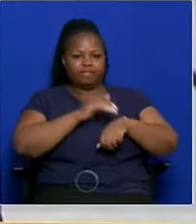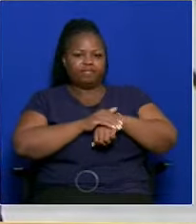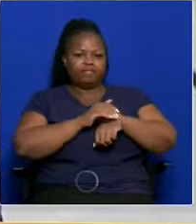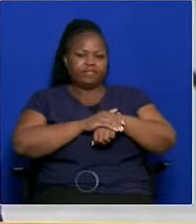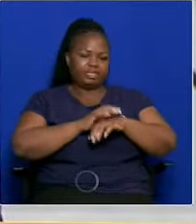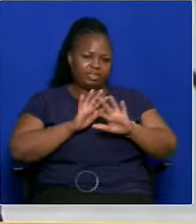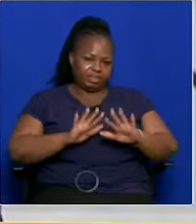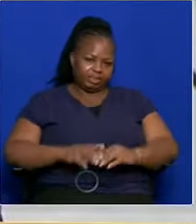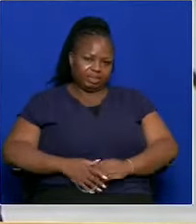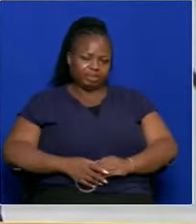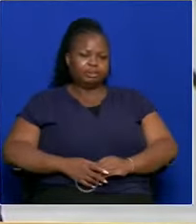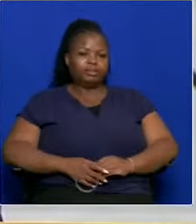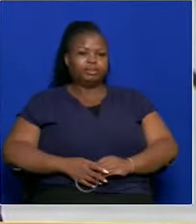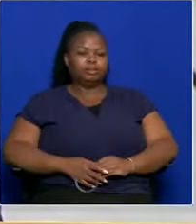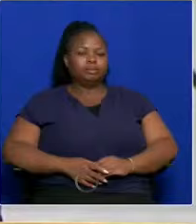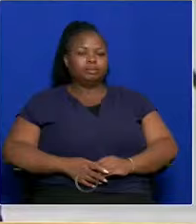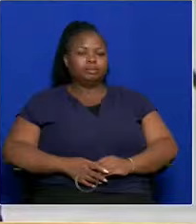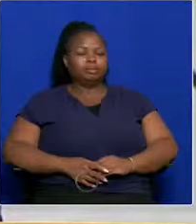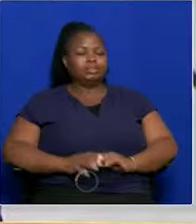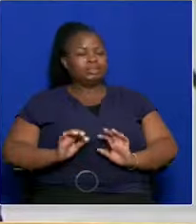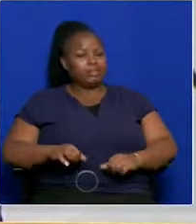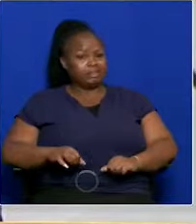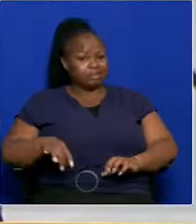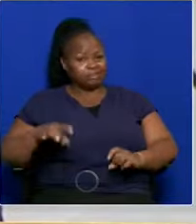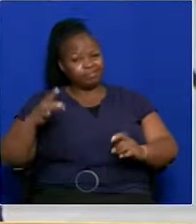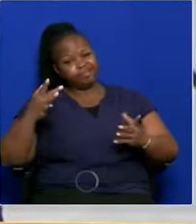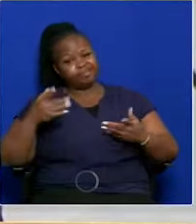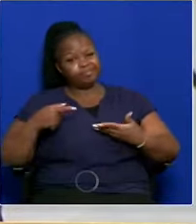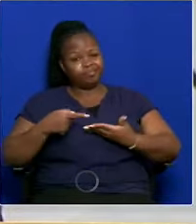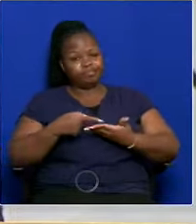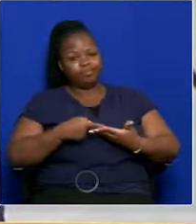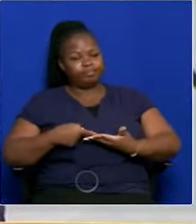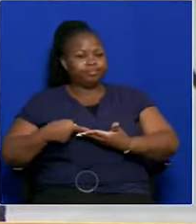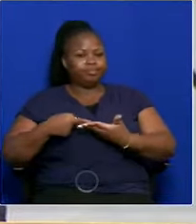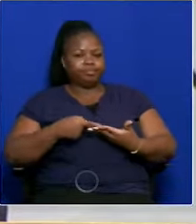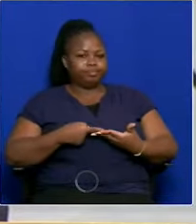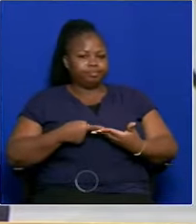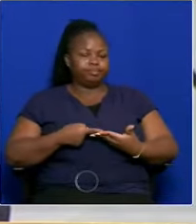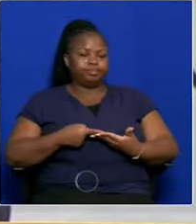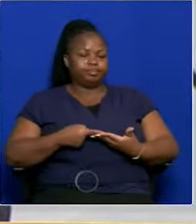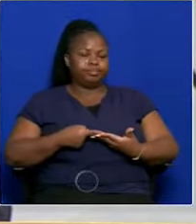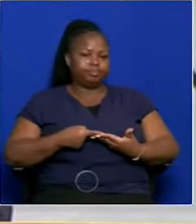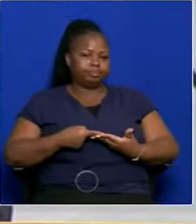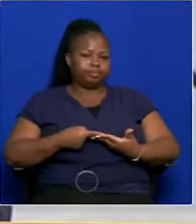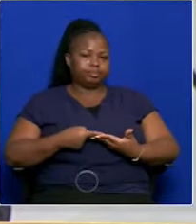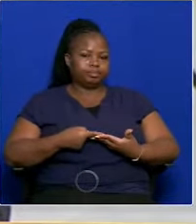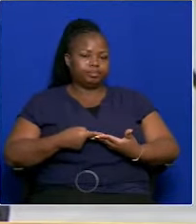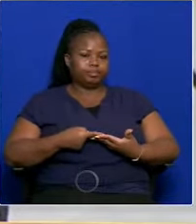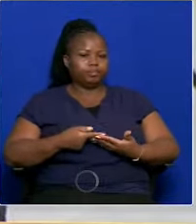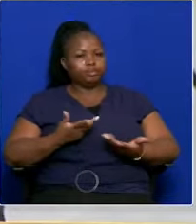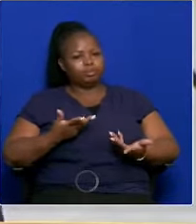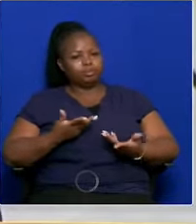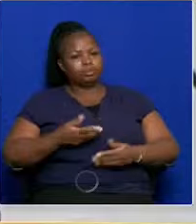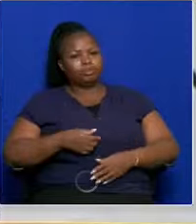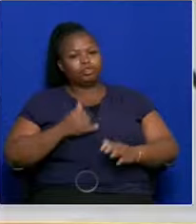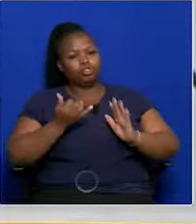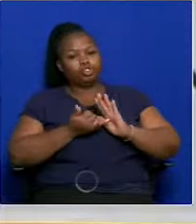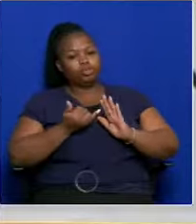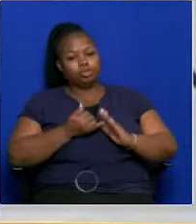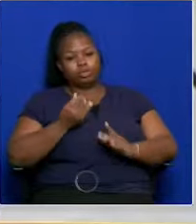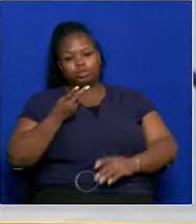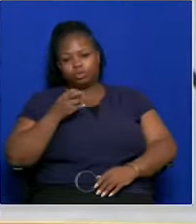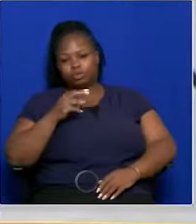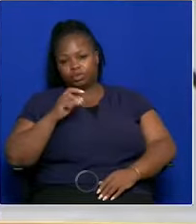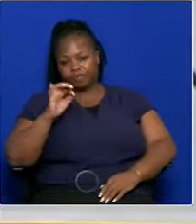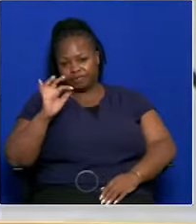where we did discuss, more especially when coming to January 2025 coming down, that